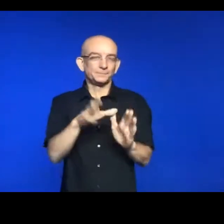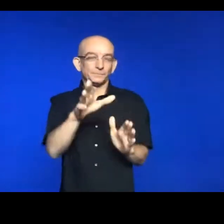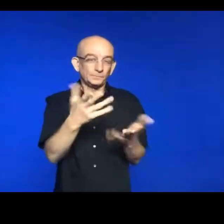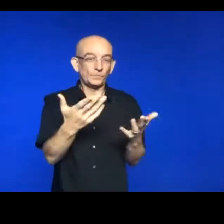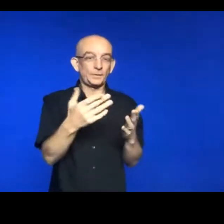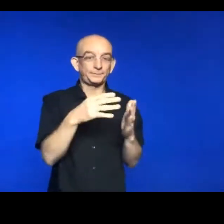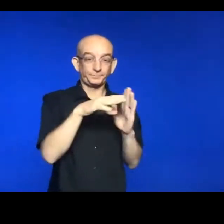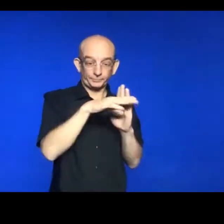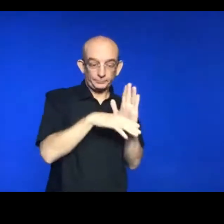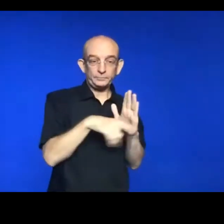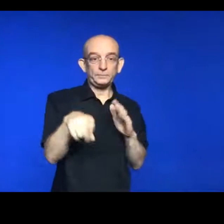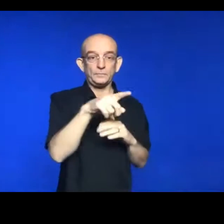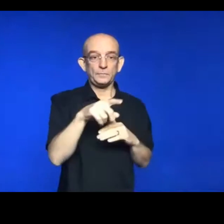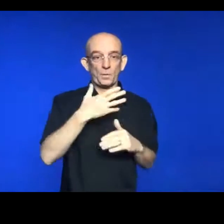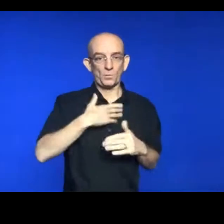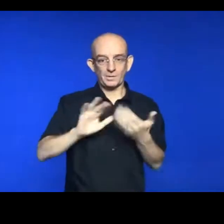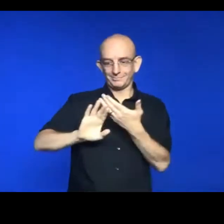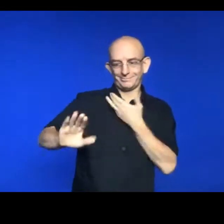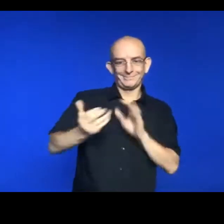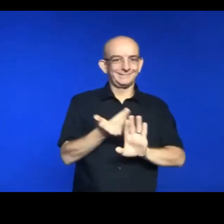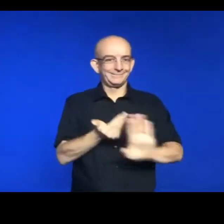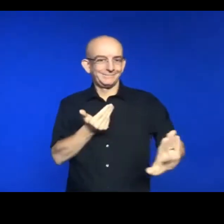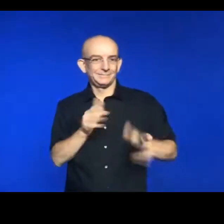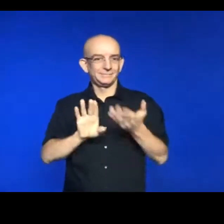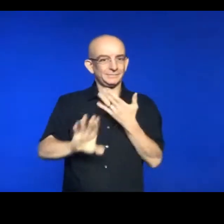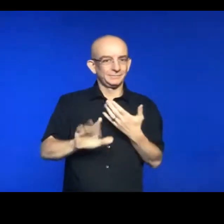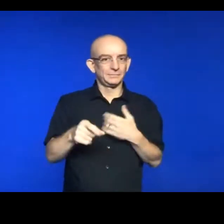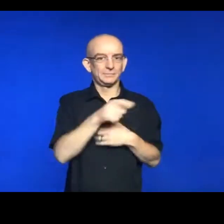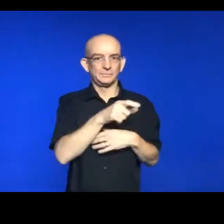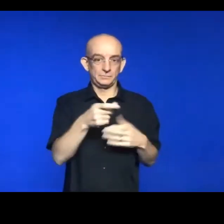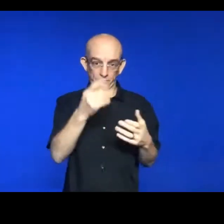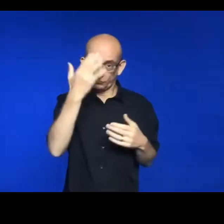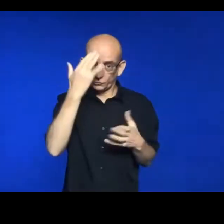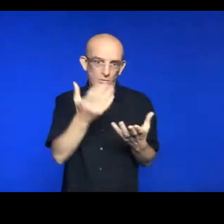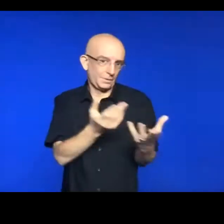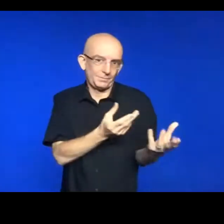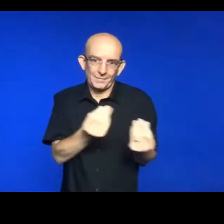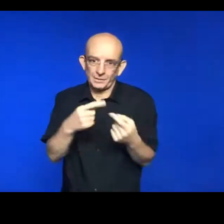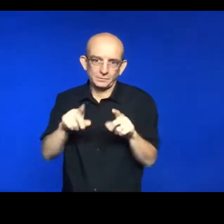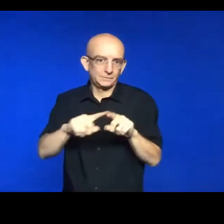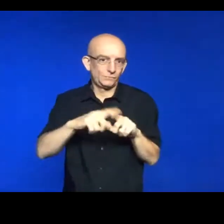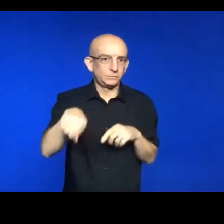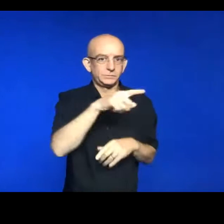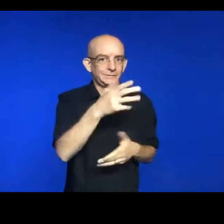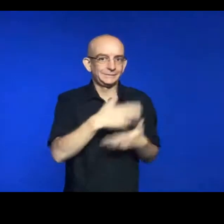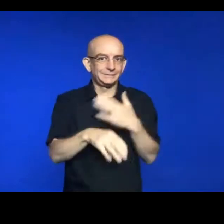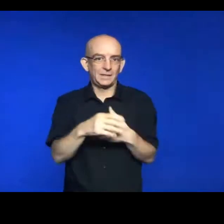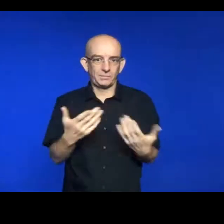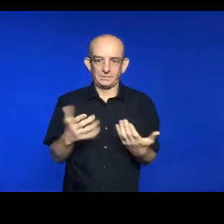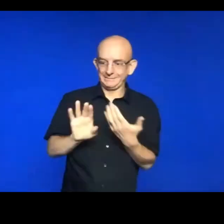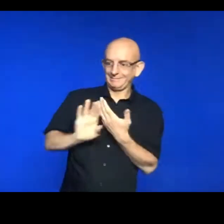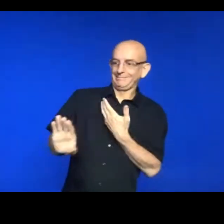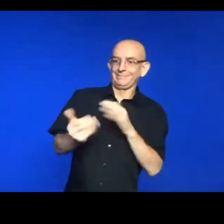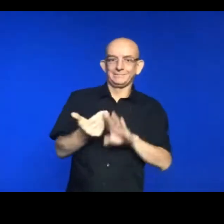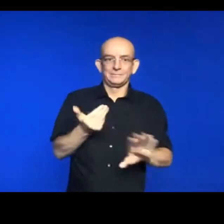when we know that in many cases for persons with disabilities is impossible if you need a personal